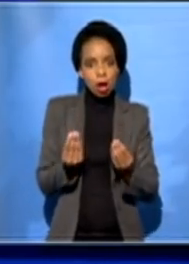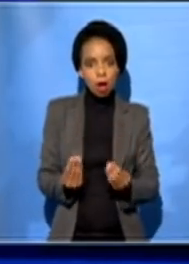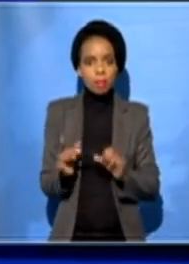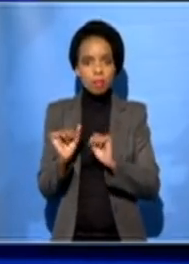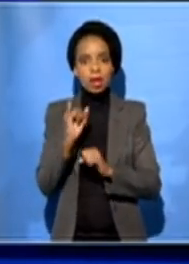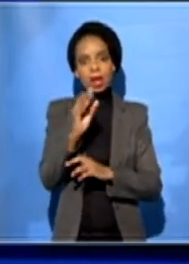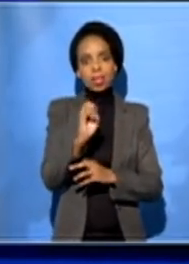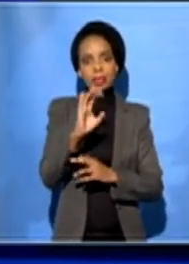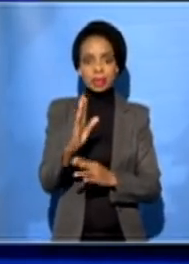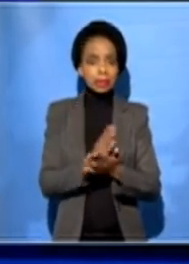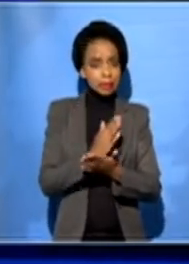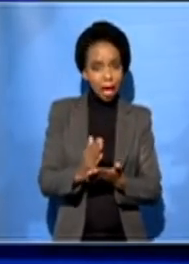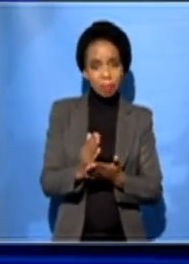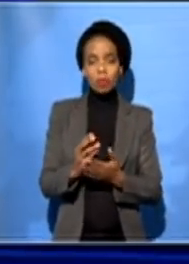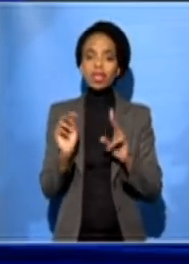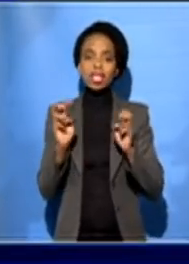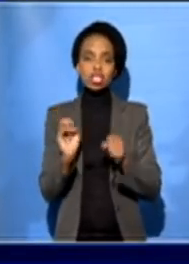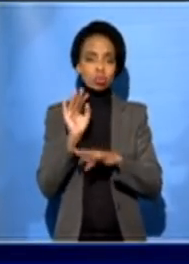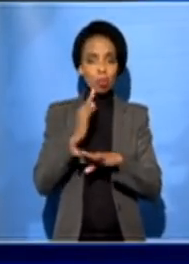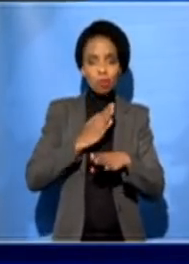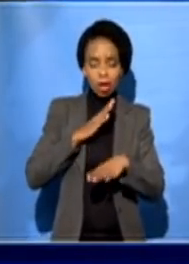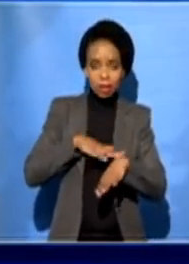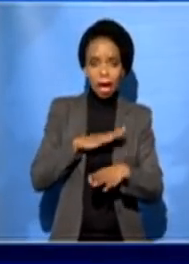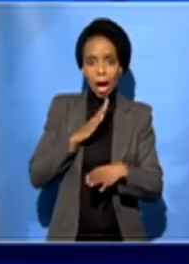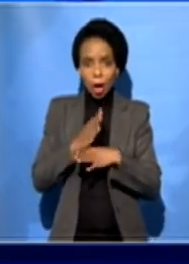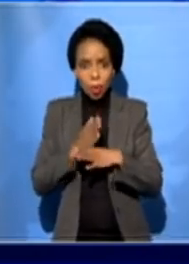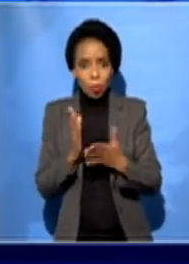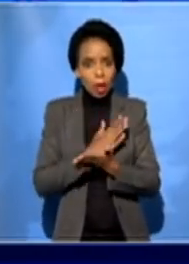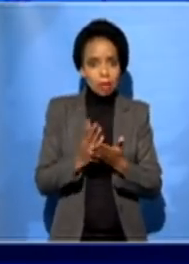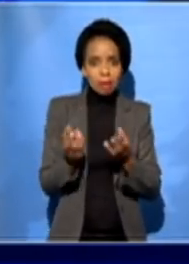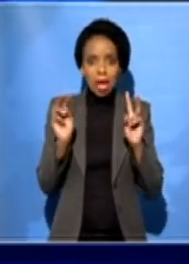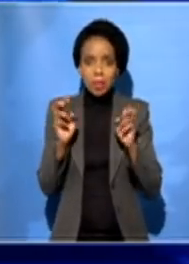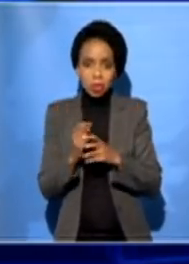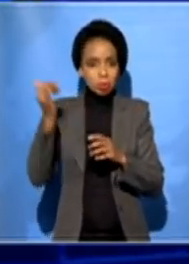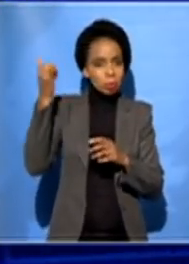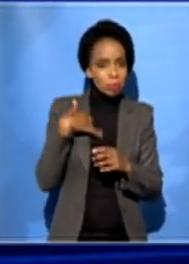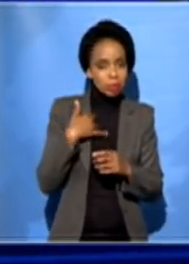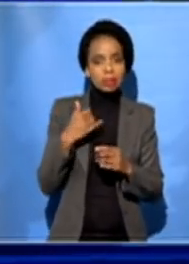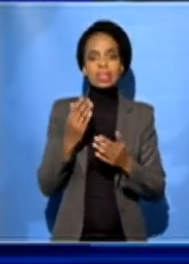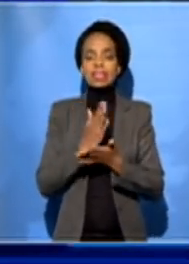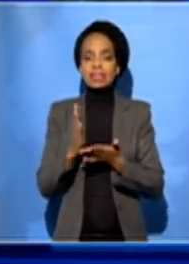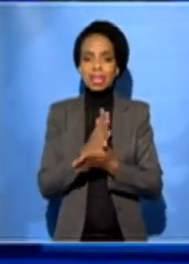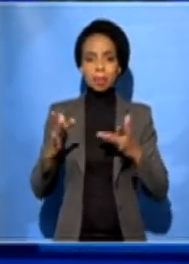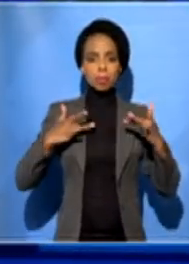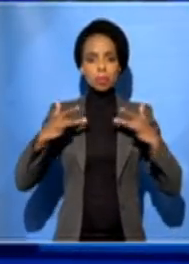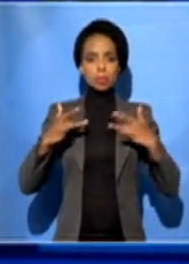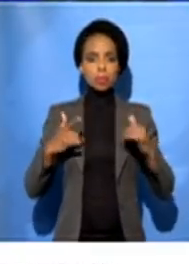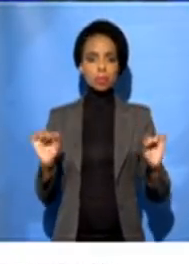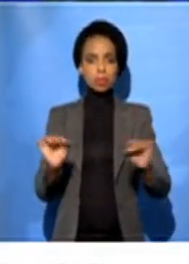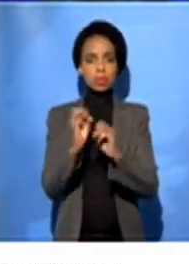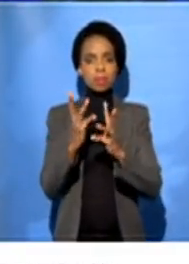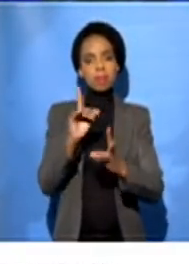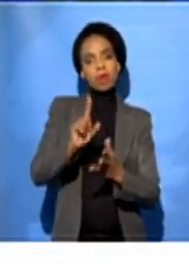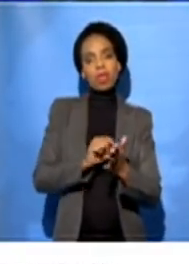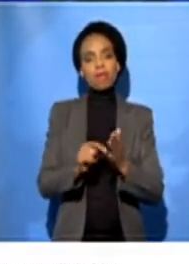overtime trying to deal with some of the issues that are coming through by phone, some of the concerns that voters may have. And as you